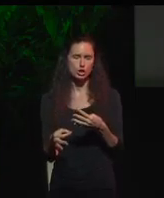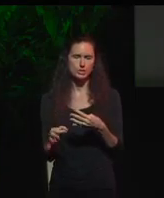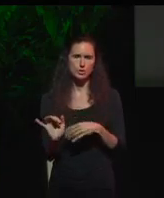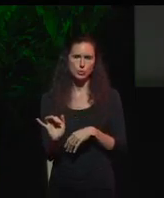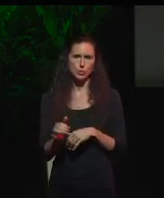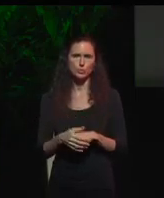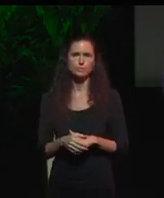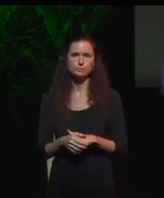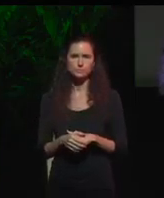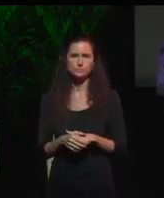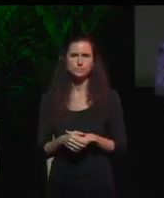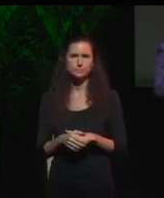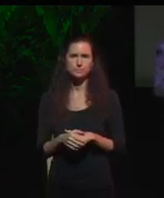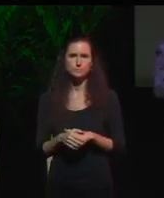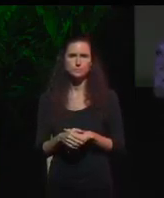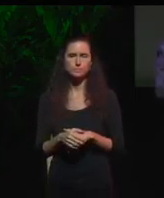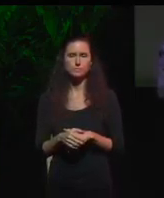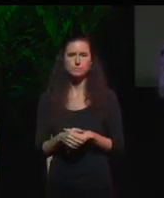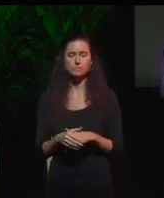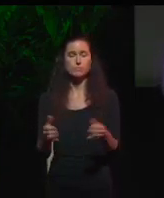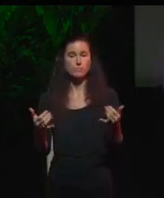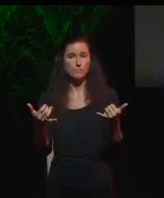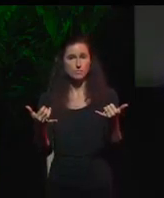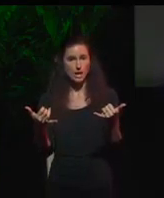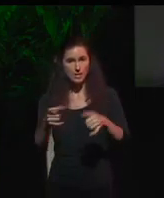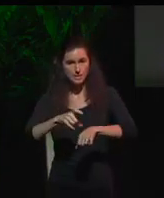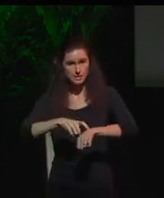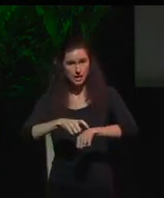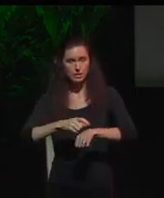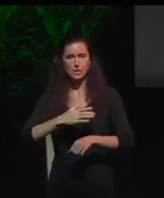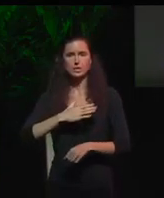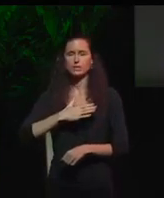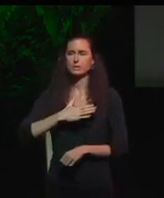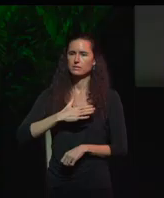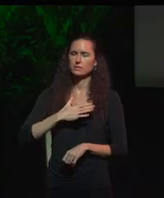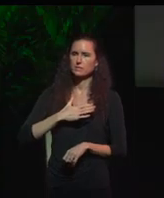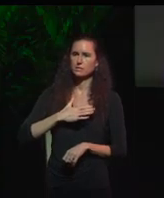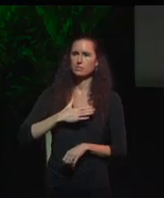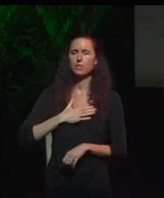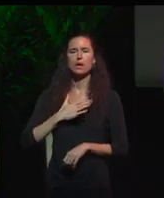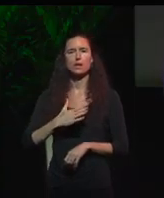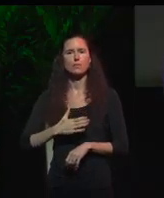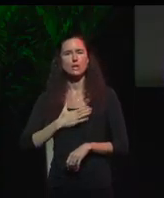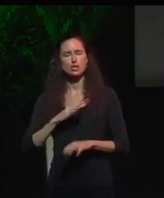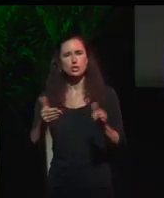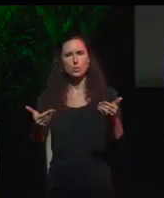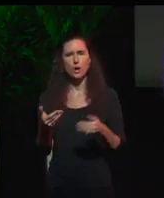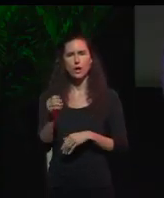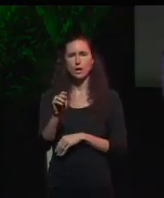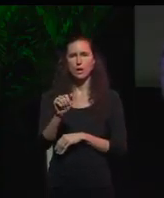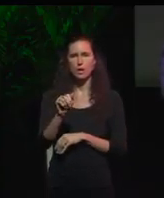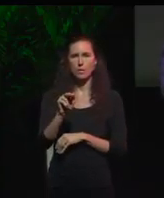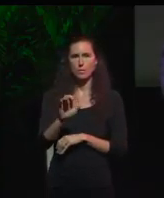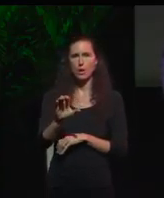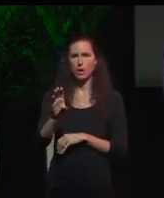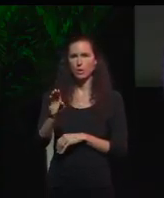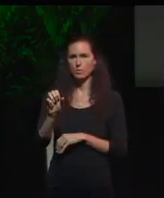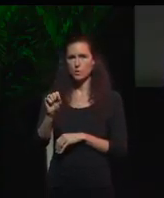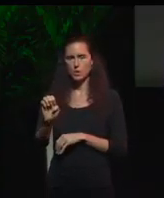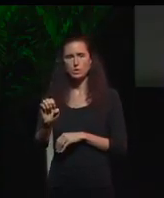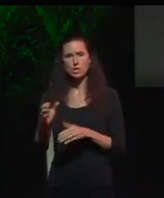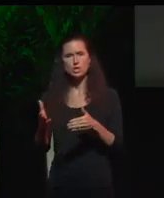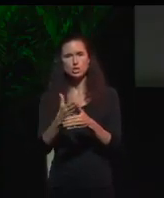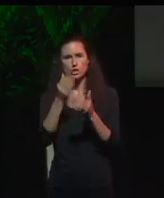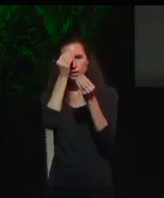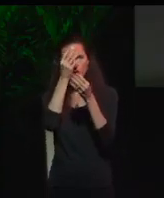testing. At this time, it is my pleasure to welcome Dr. Mark Bosey, who will share information about how the